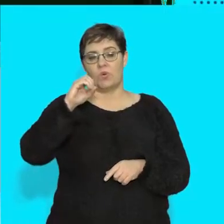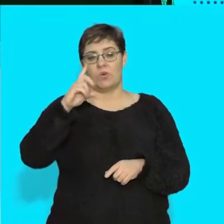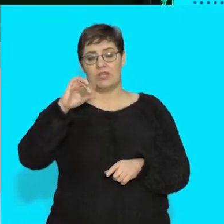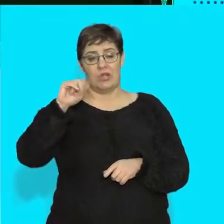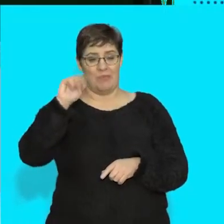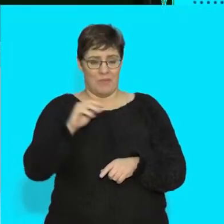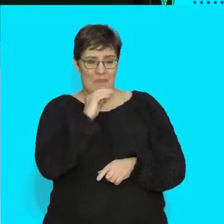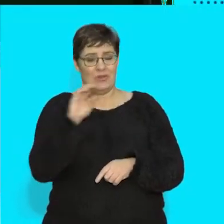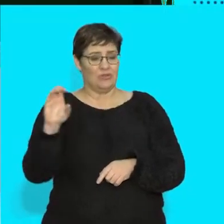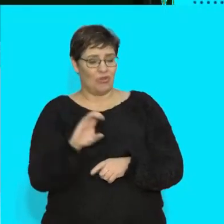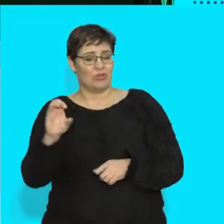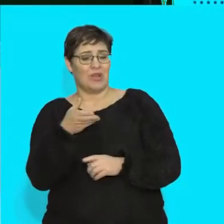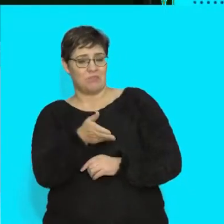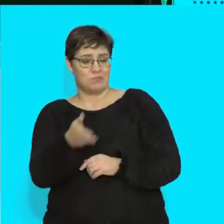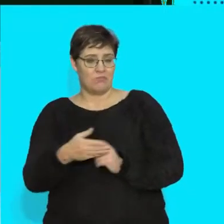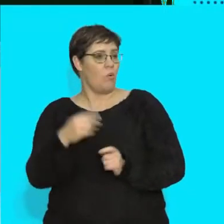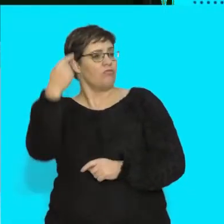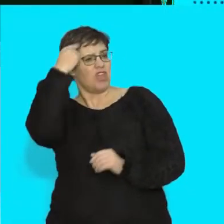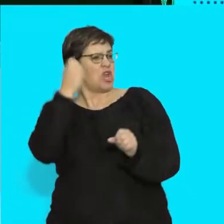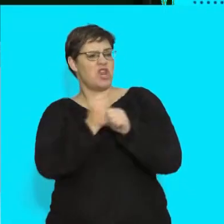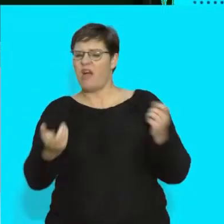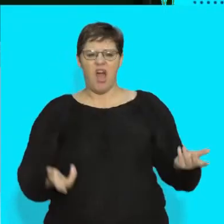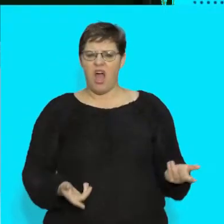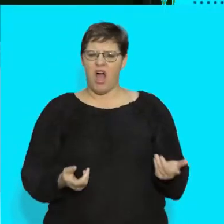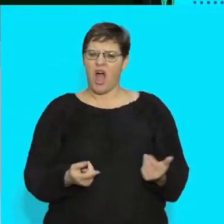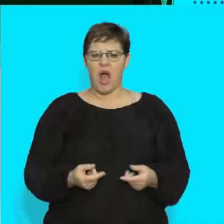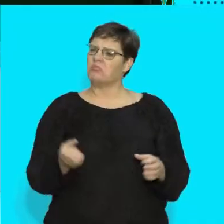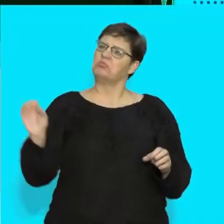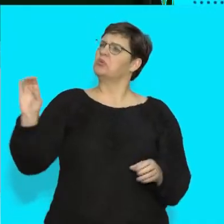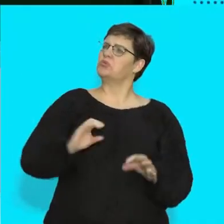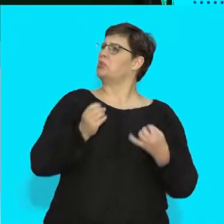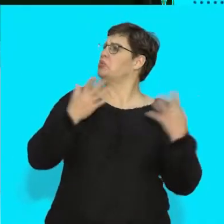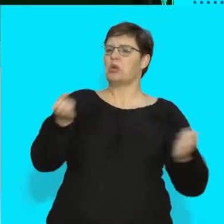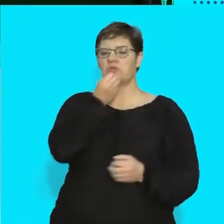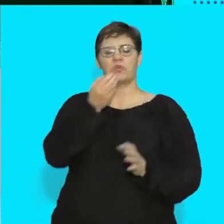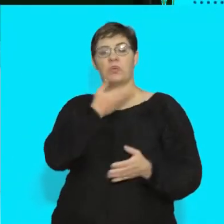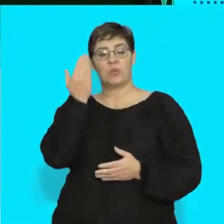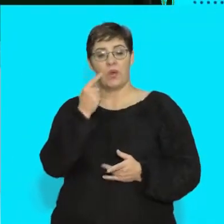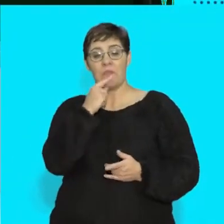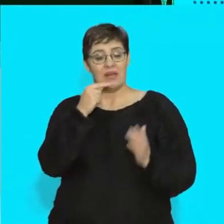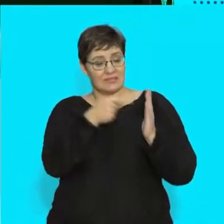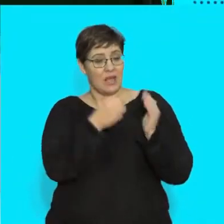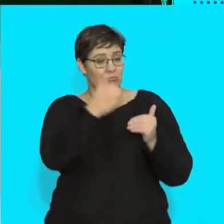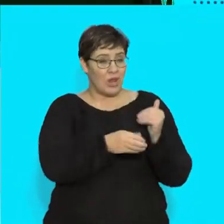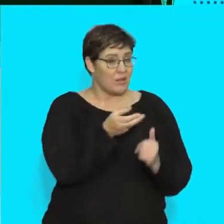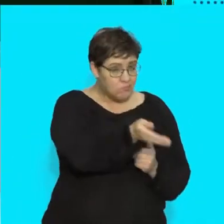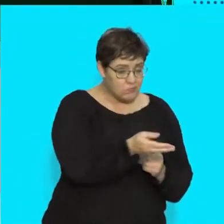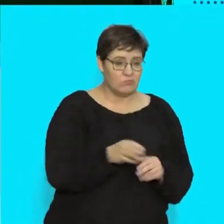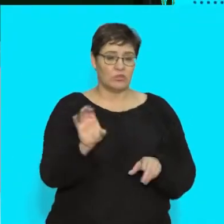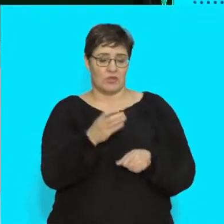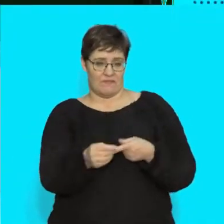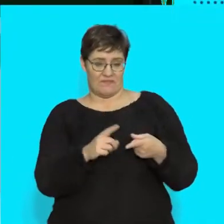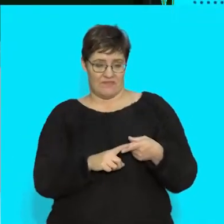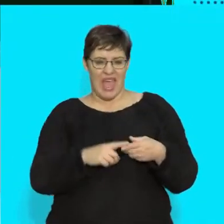right, there's a lot of, you don't think about it, you're thinking, oh, I don't put too much salt in my food. Go and eat bread. Bread is full of salt.